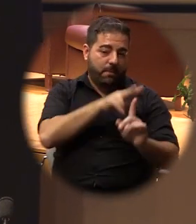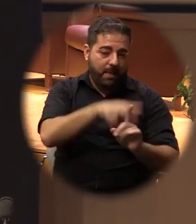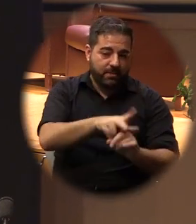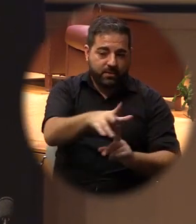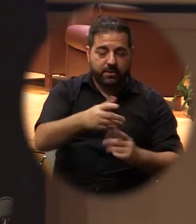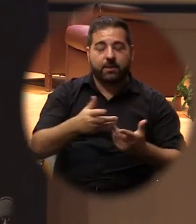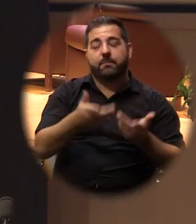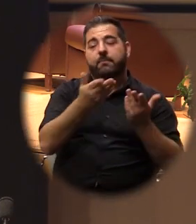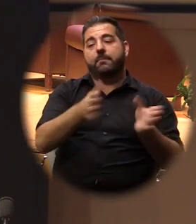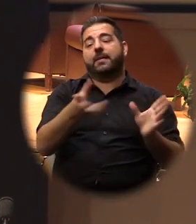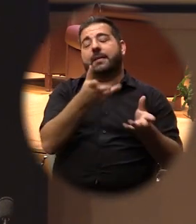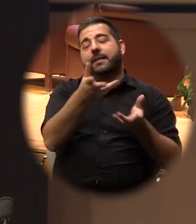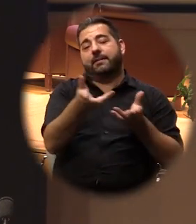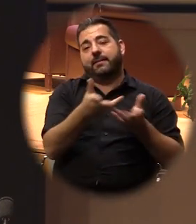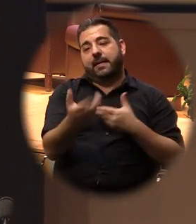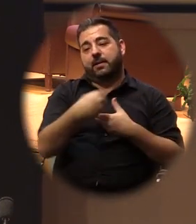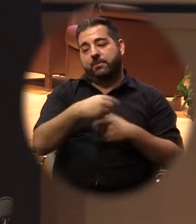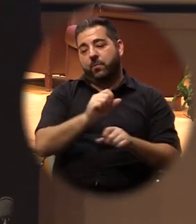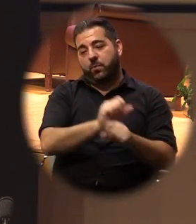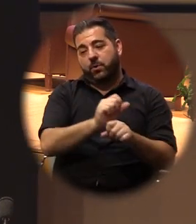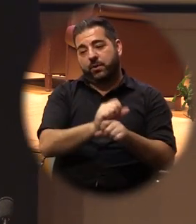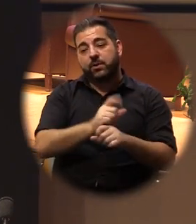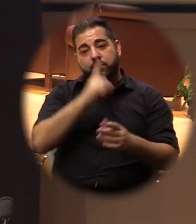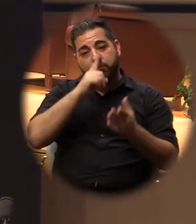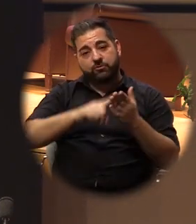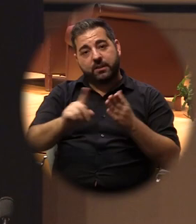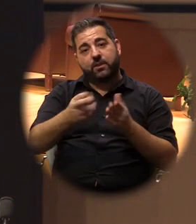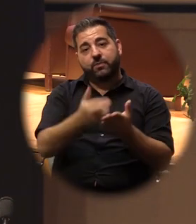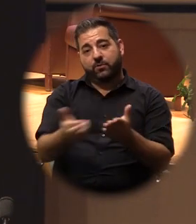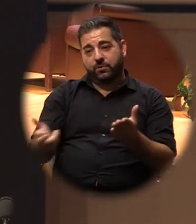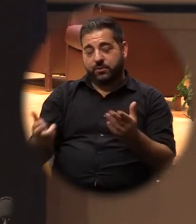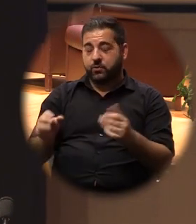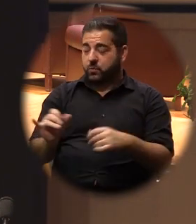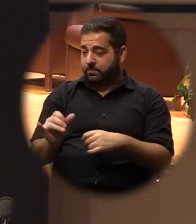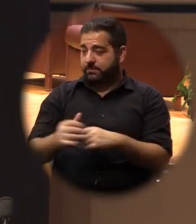public engagement work. So I invite you to check those resources out.